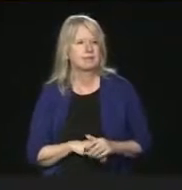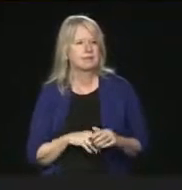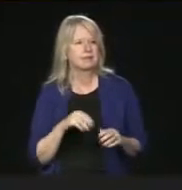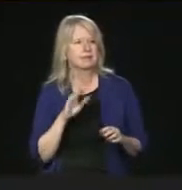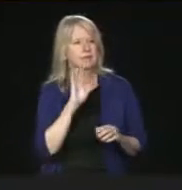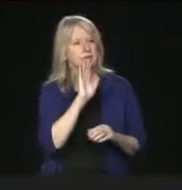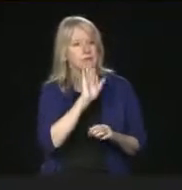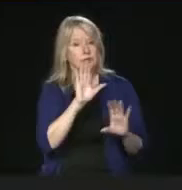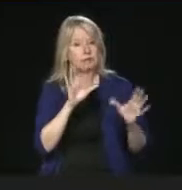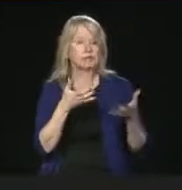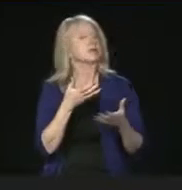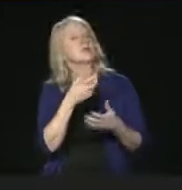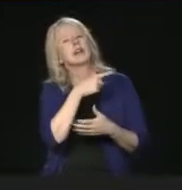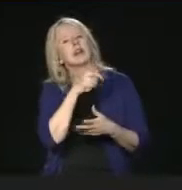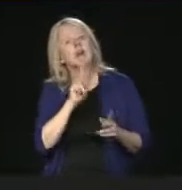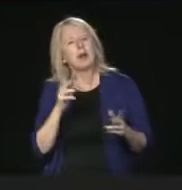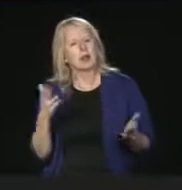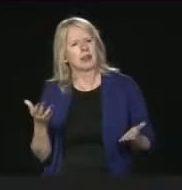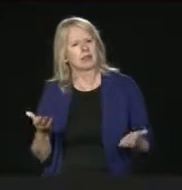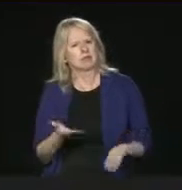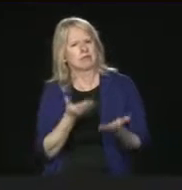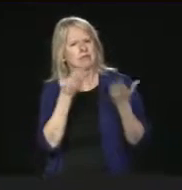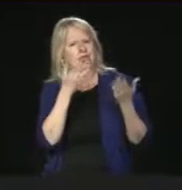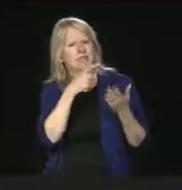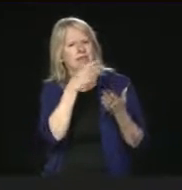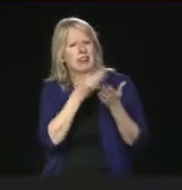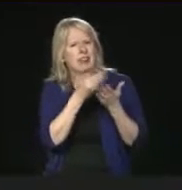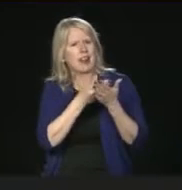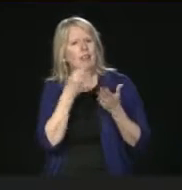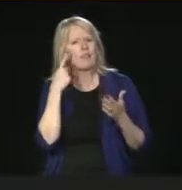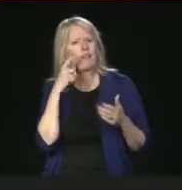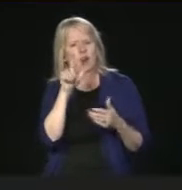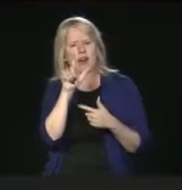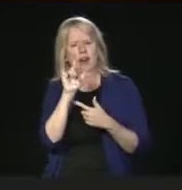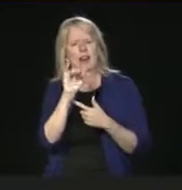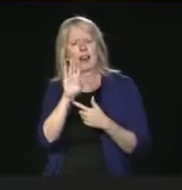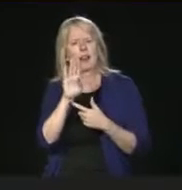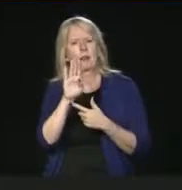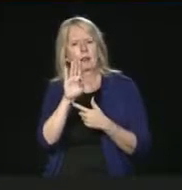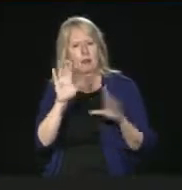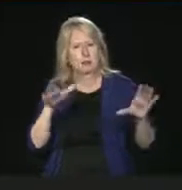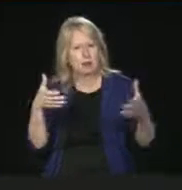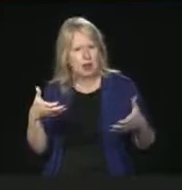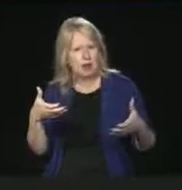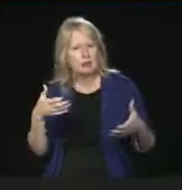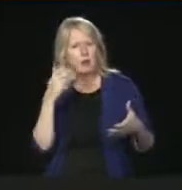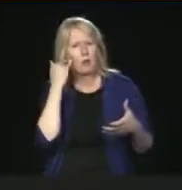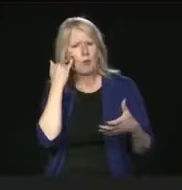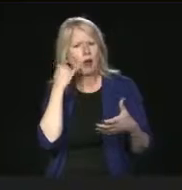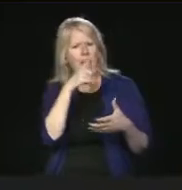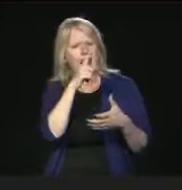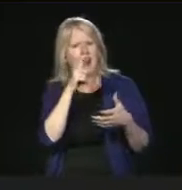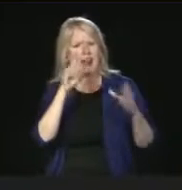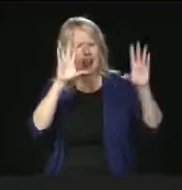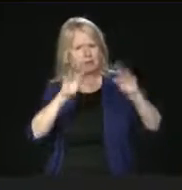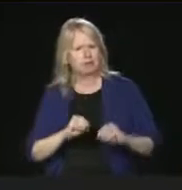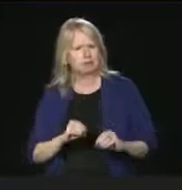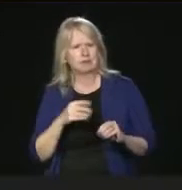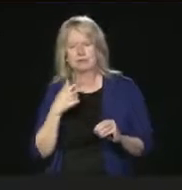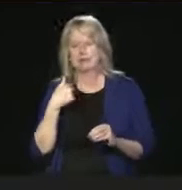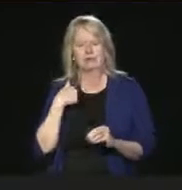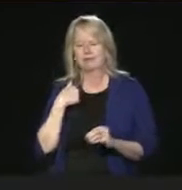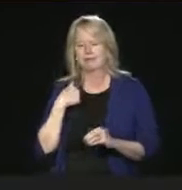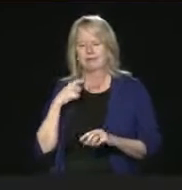to fundraise for the Liberal Party. Why was that taken down, and what did you do about it? I can't speak for